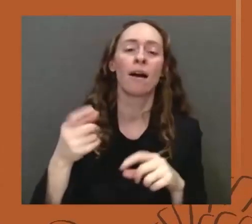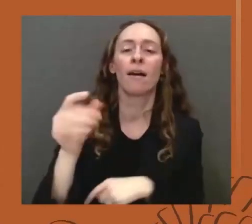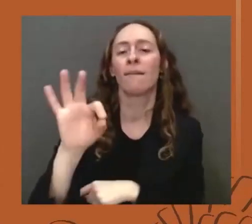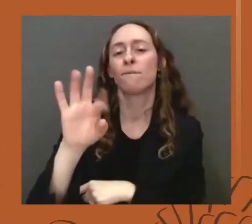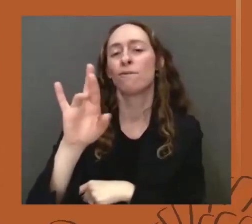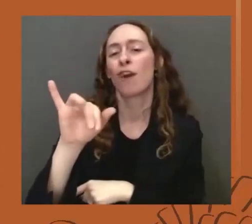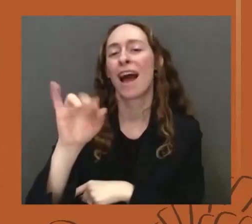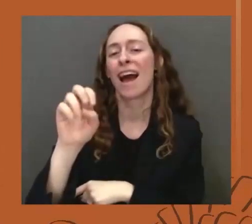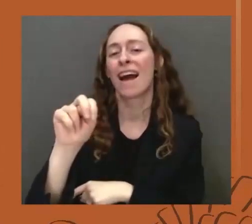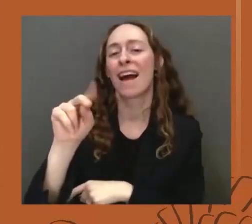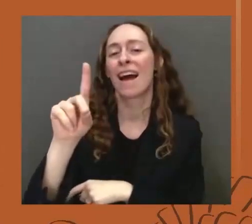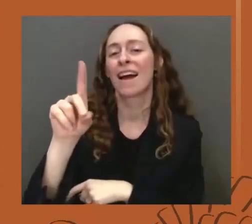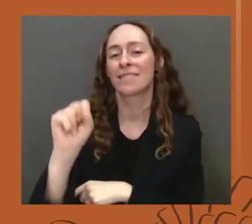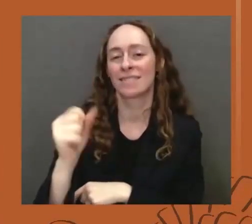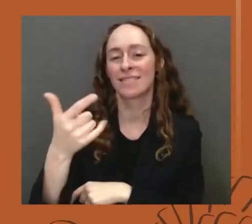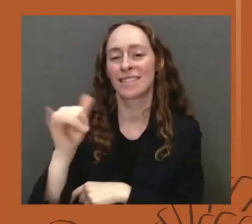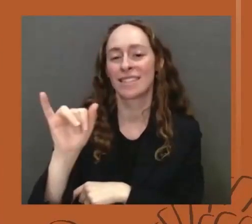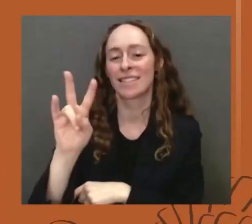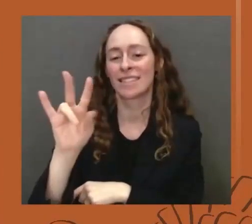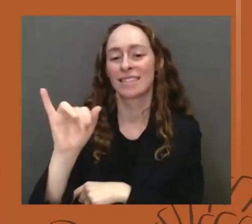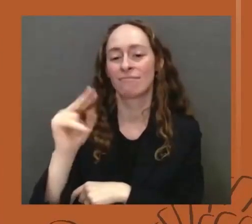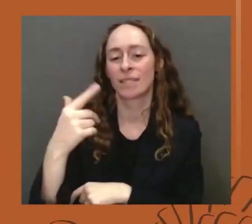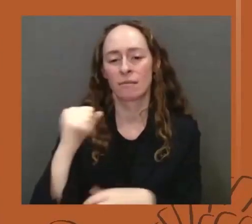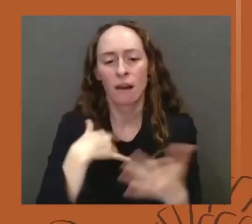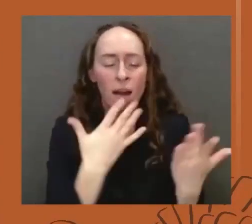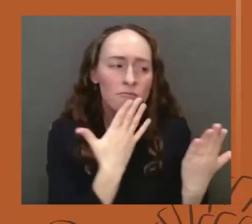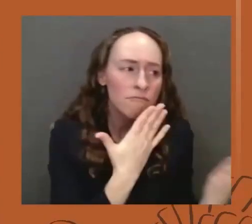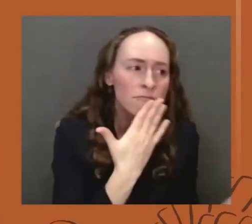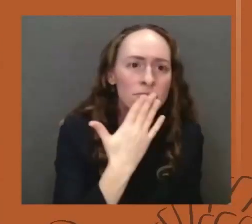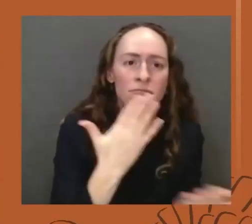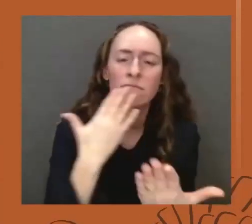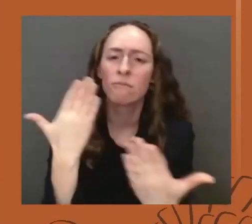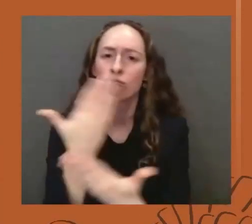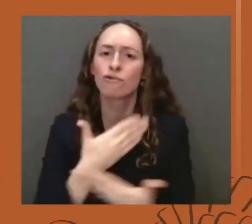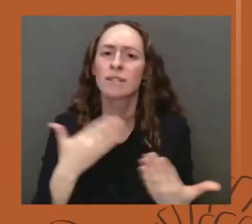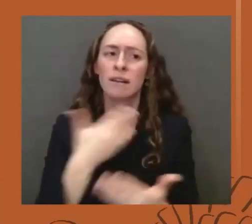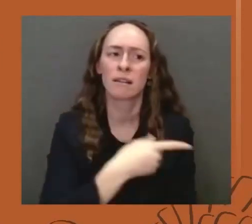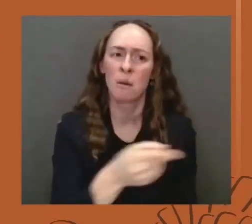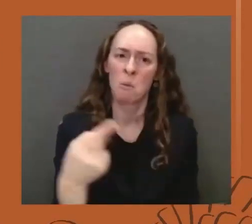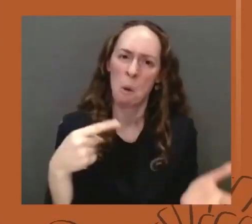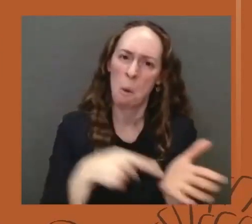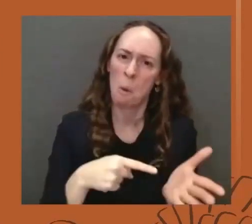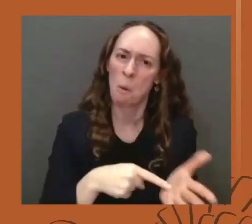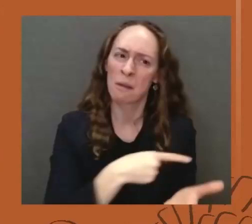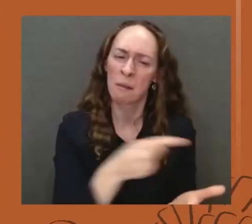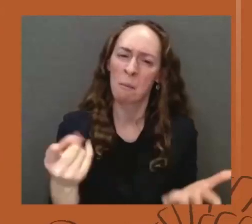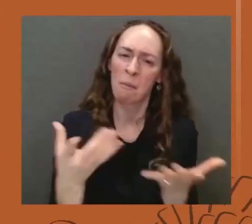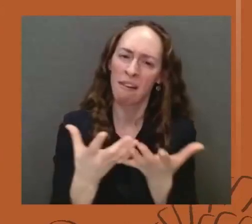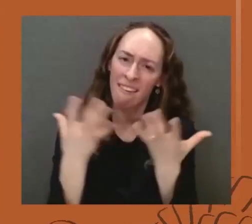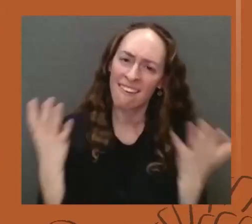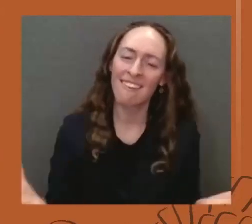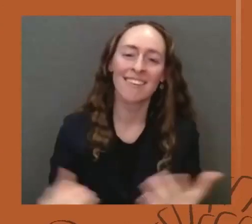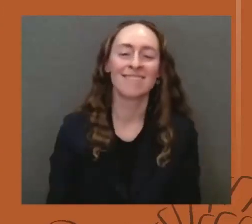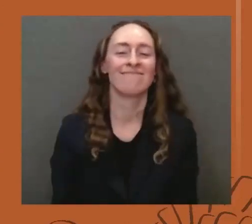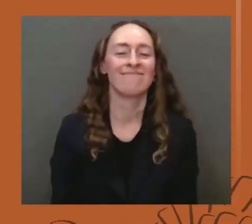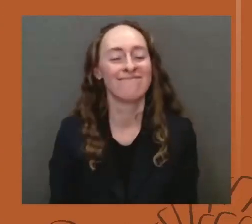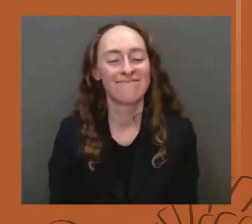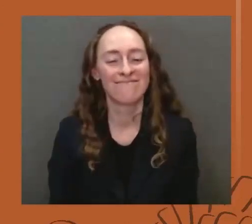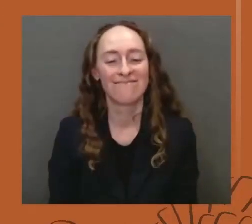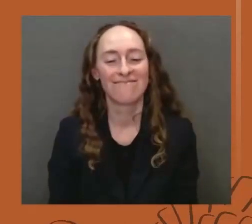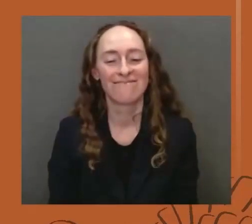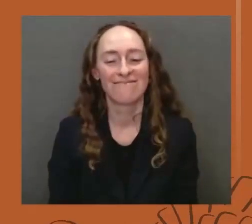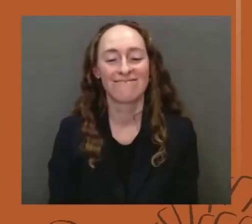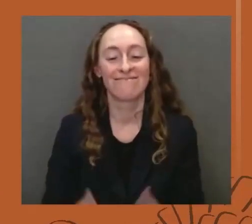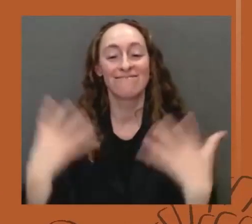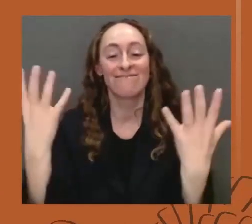families and friends travel and come together to celebrate Thanksgiving. We can all give thanks to the gift that is our nation. And